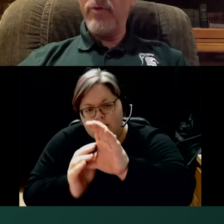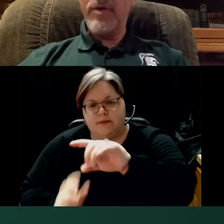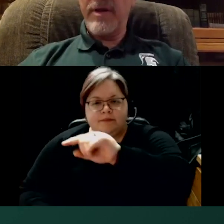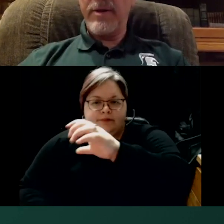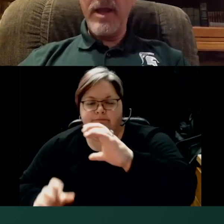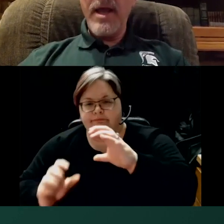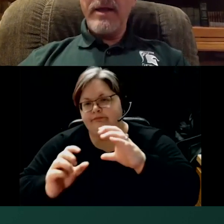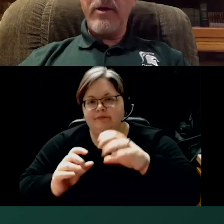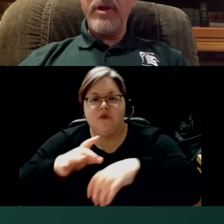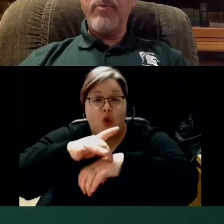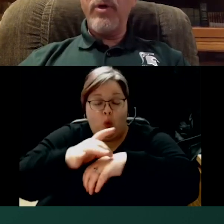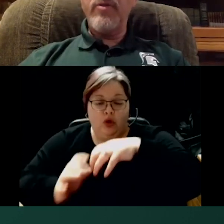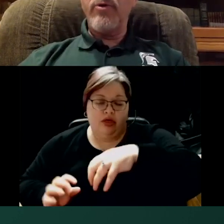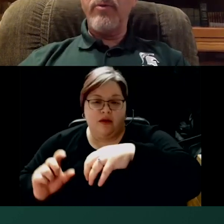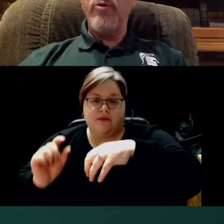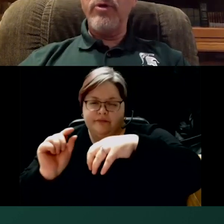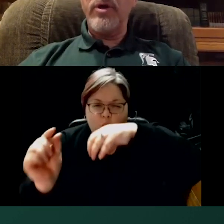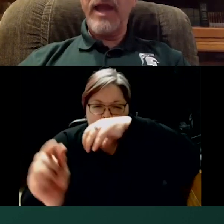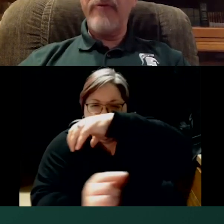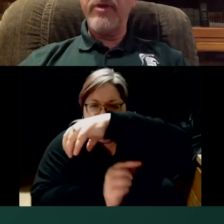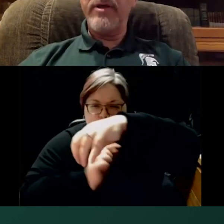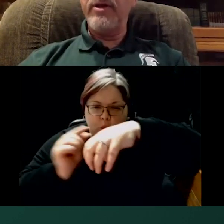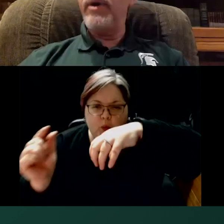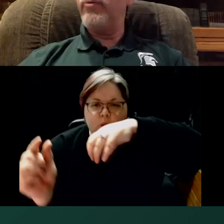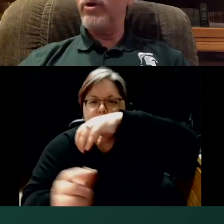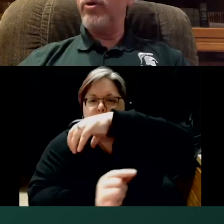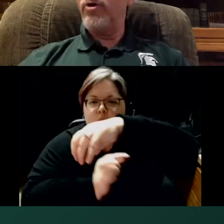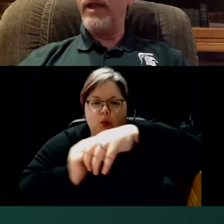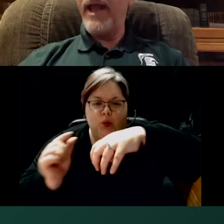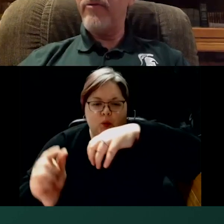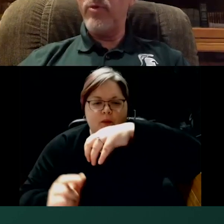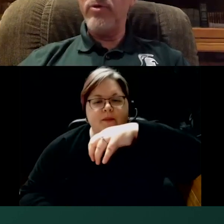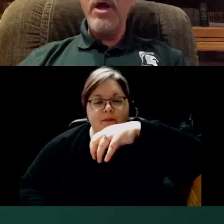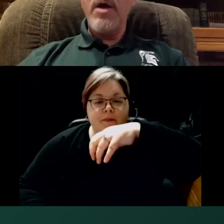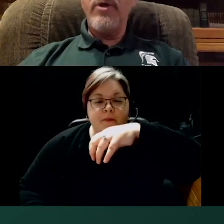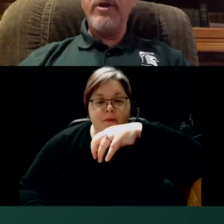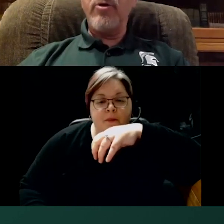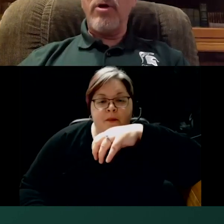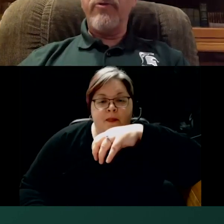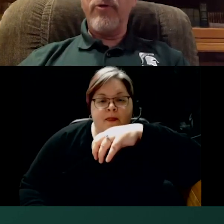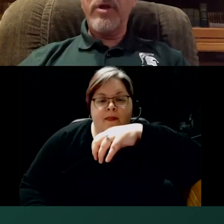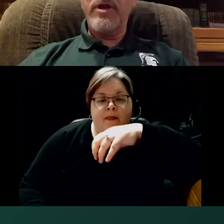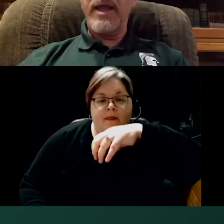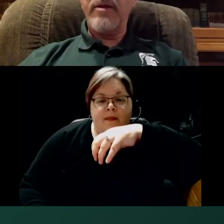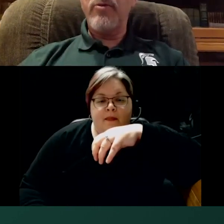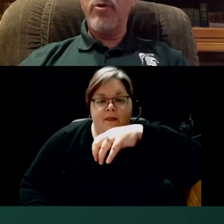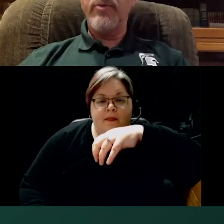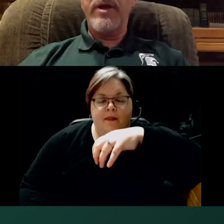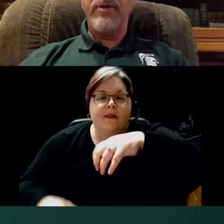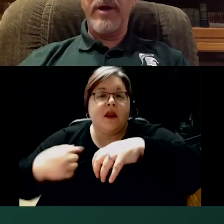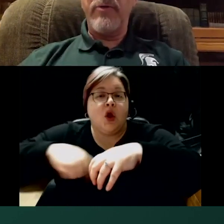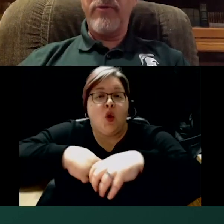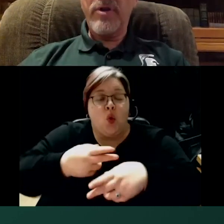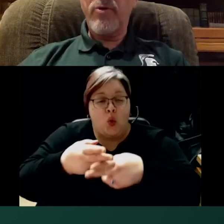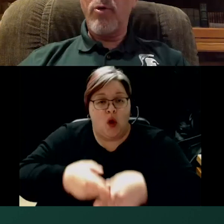That's a full cycle. Now, these points where the moon looks half lit, you might want to call that half moon, but they're called first and last quarter